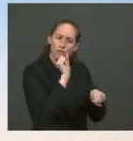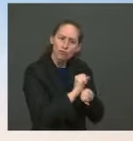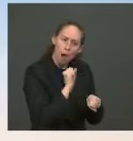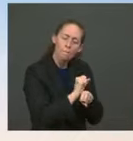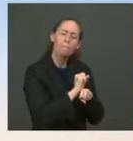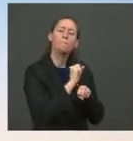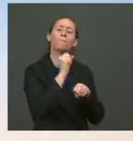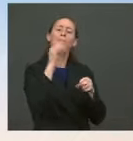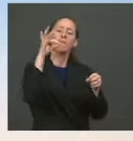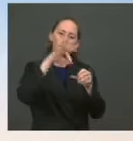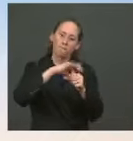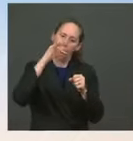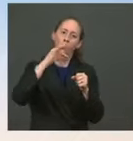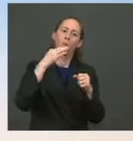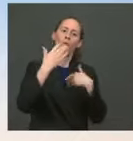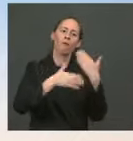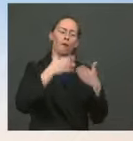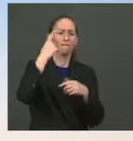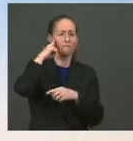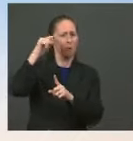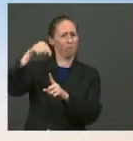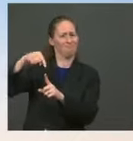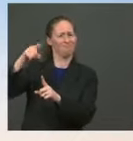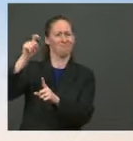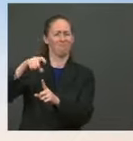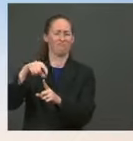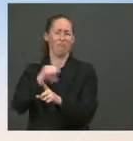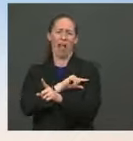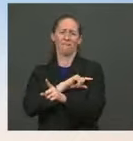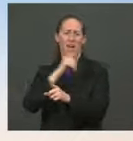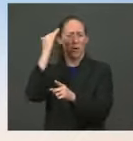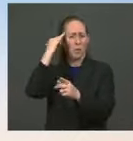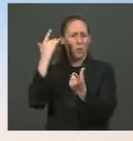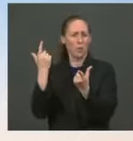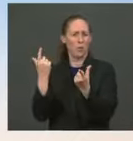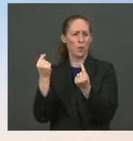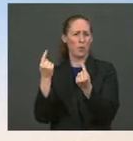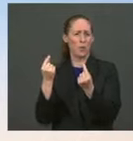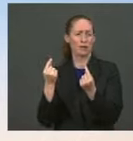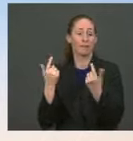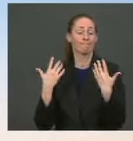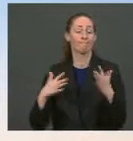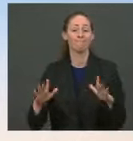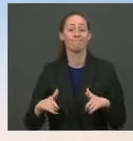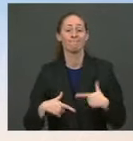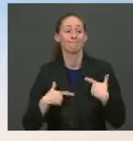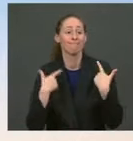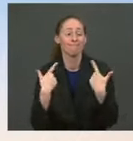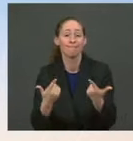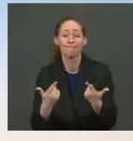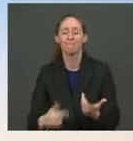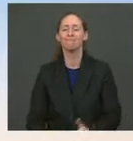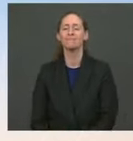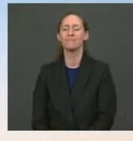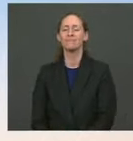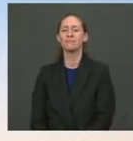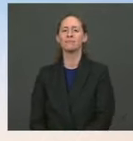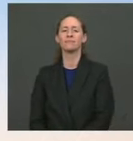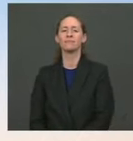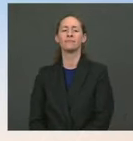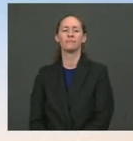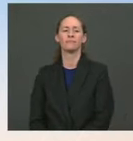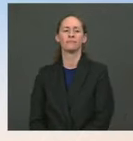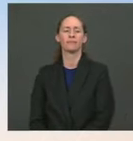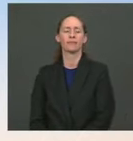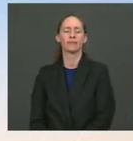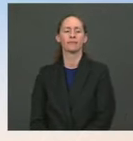this qualified nominee. And that's all I have. Go ahead, Alex. Thanks, Karine. Two quick ones on infrastructure and then one